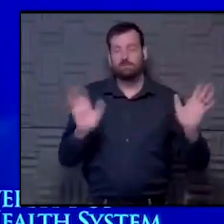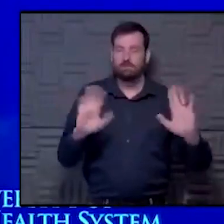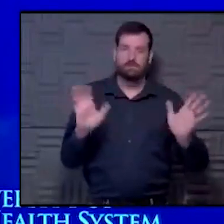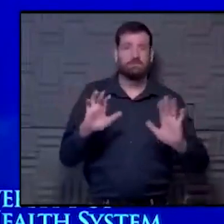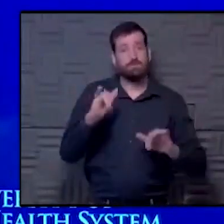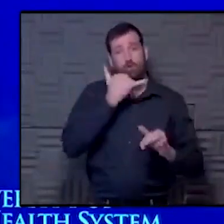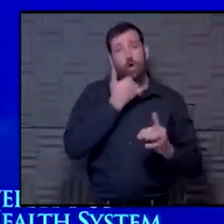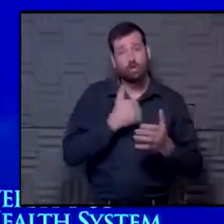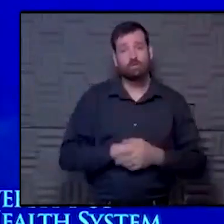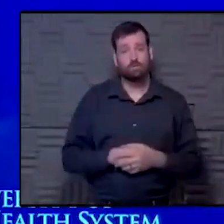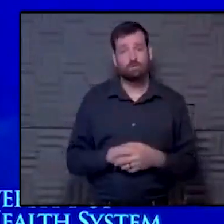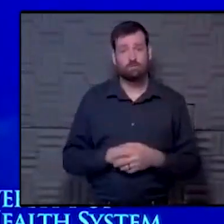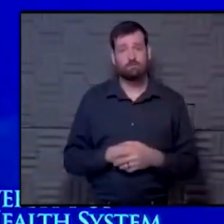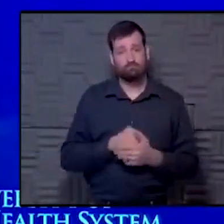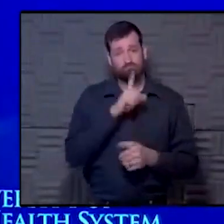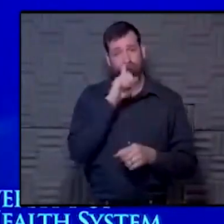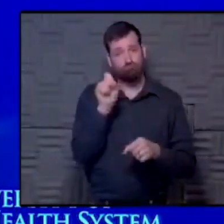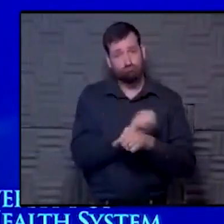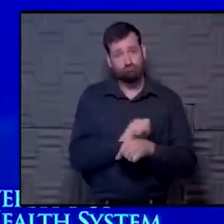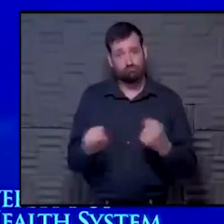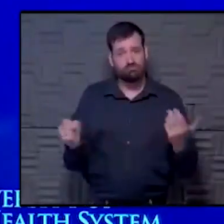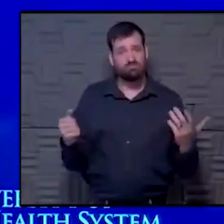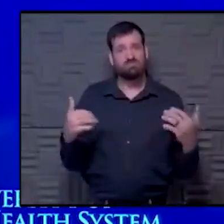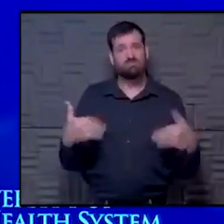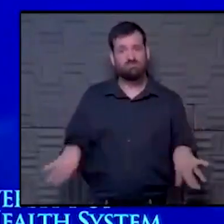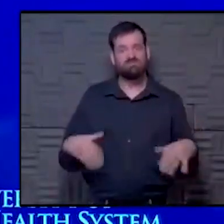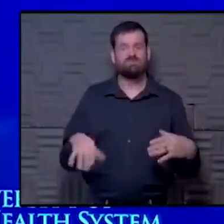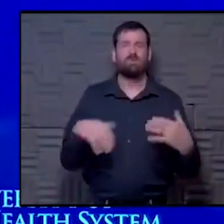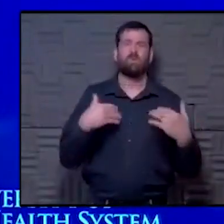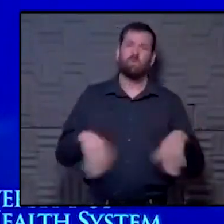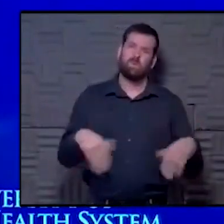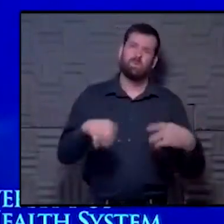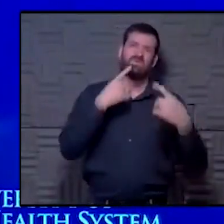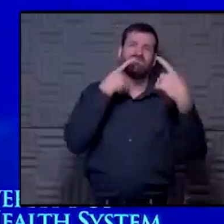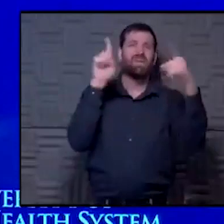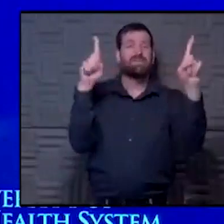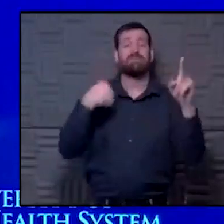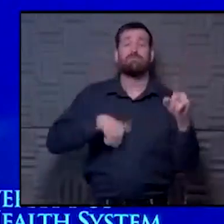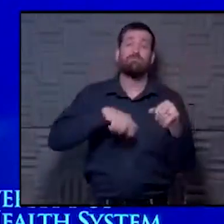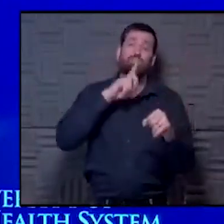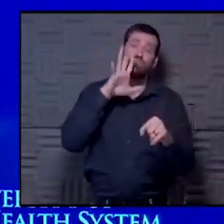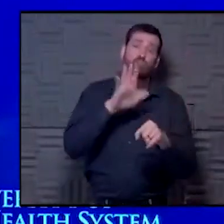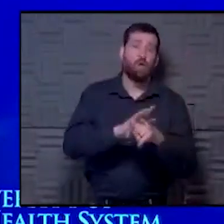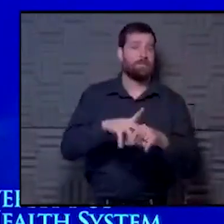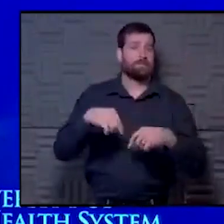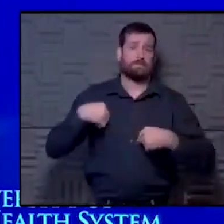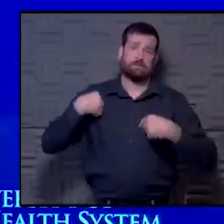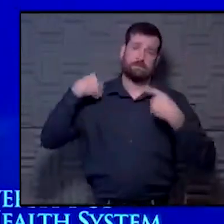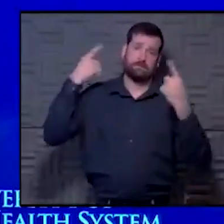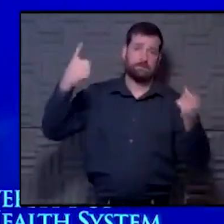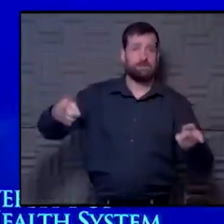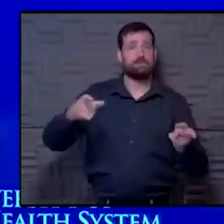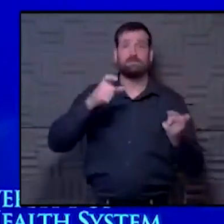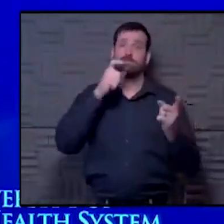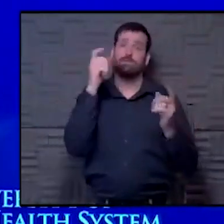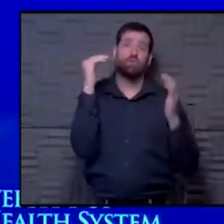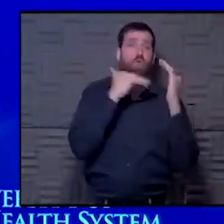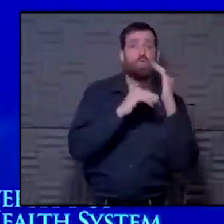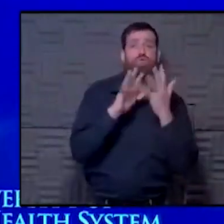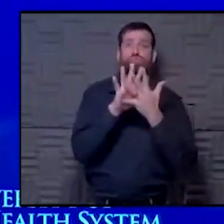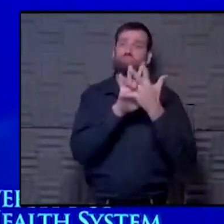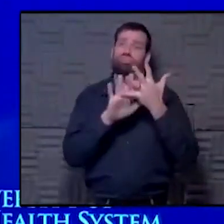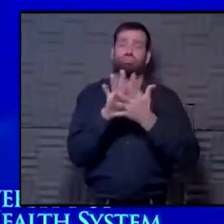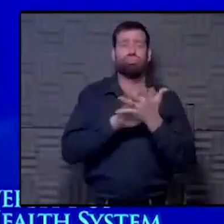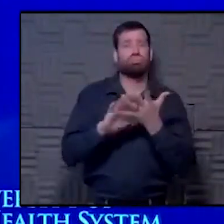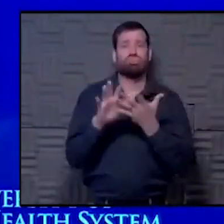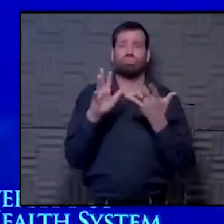just wrong. The reality is this is incredibly effective, and we've promised to you the entire time. We don't flapjack. We're not going to flap our arms